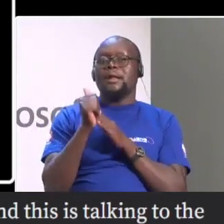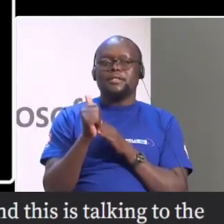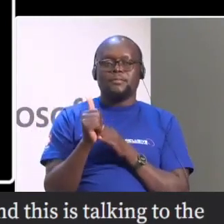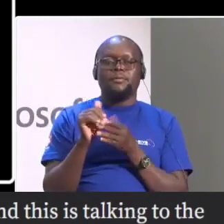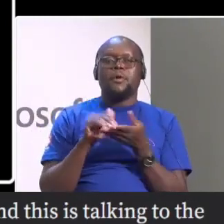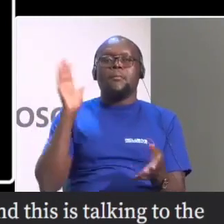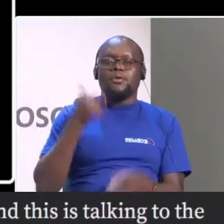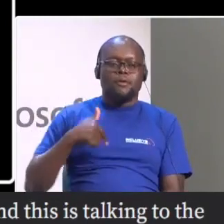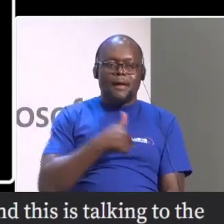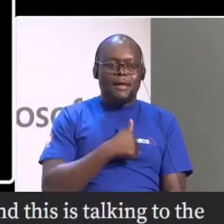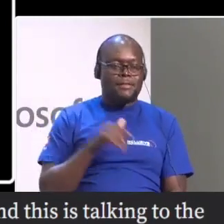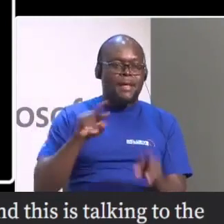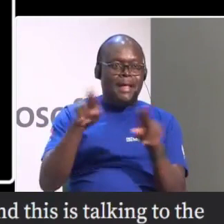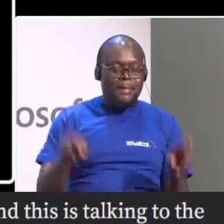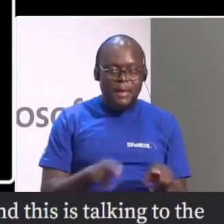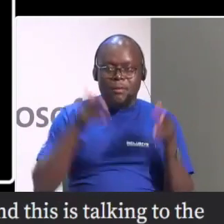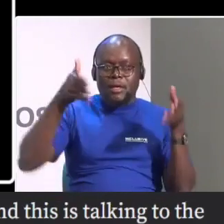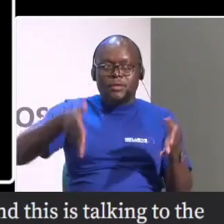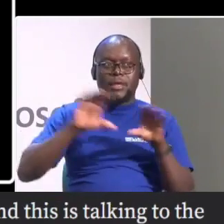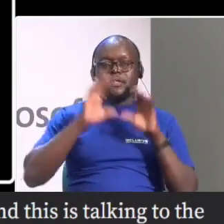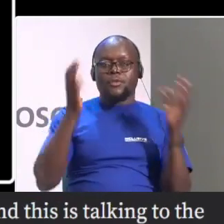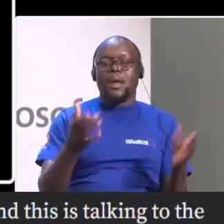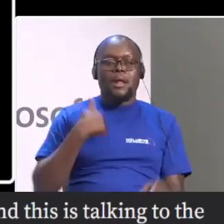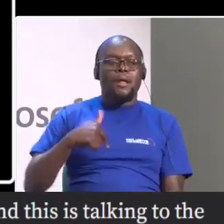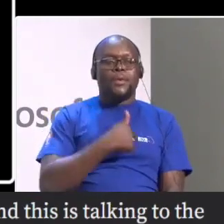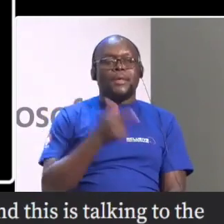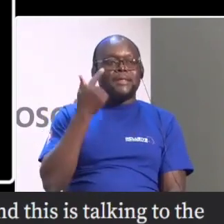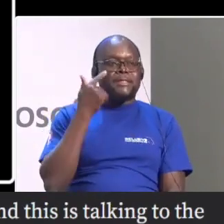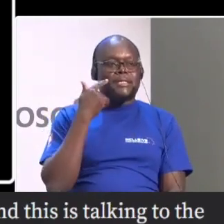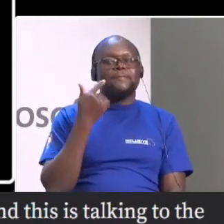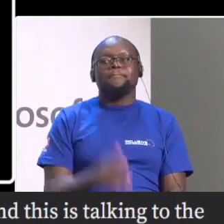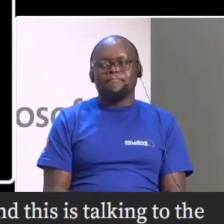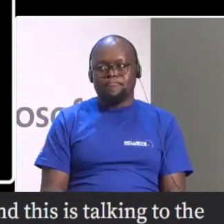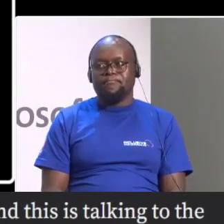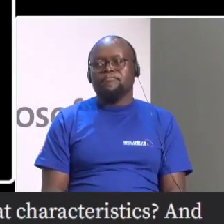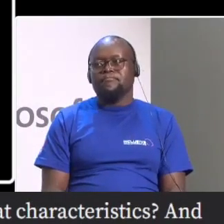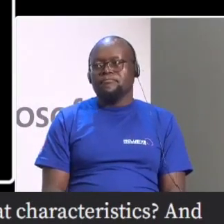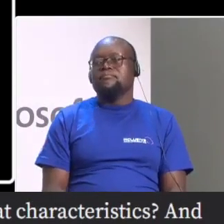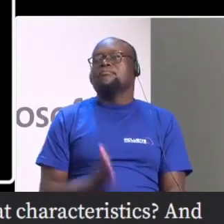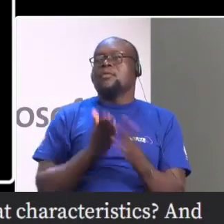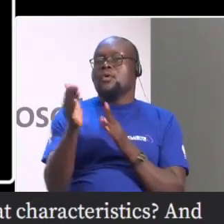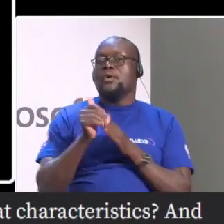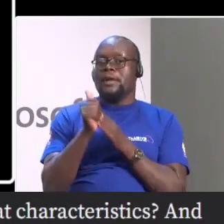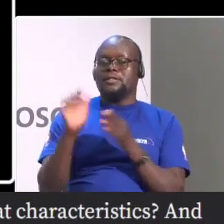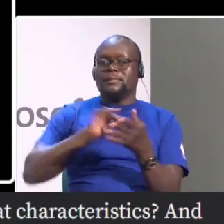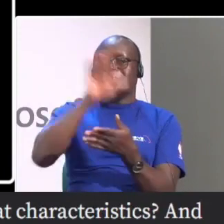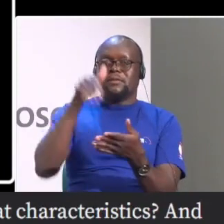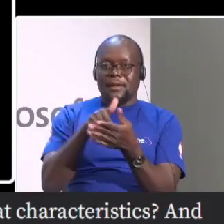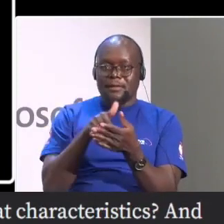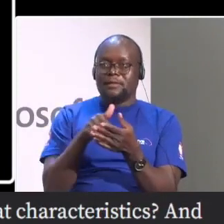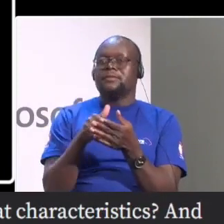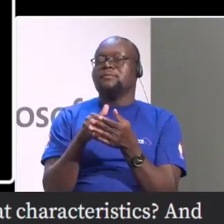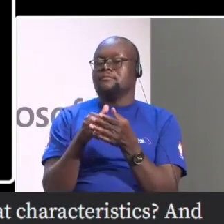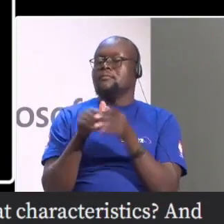of us in the room. In today's world, we see, in terms of leadership, centralization,